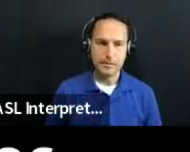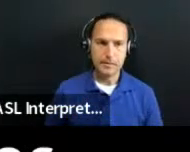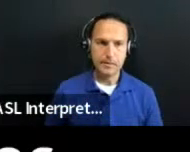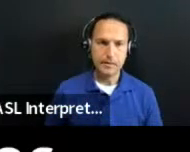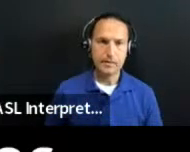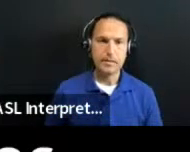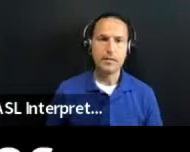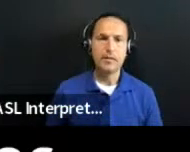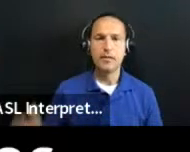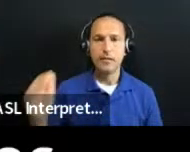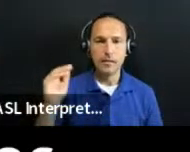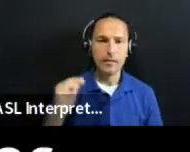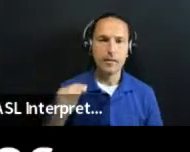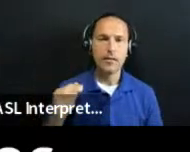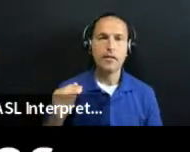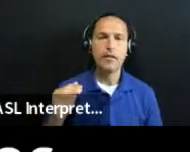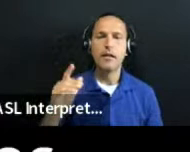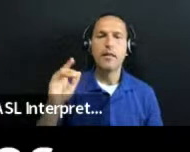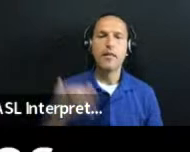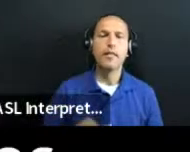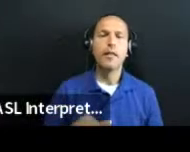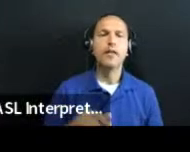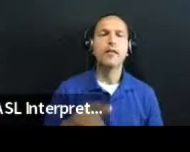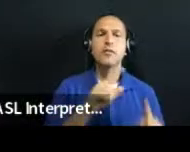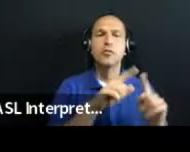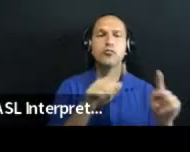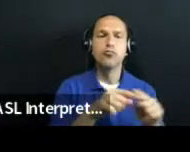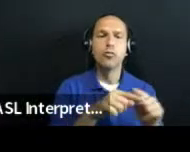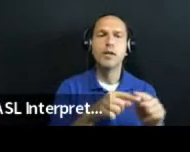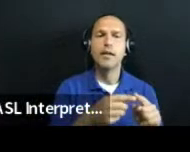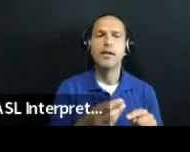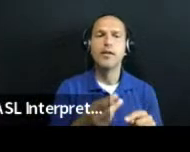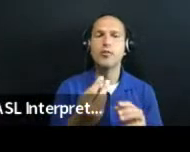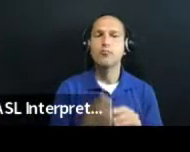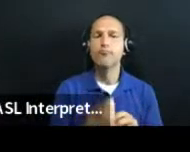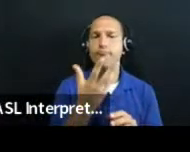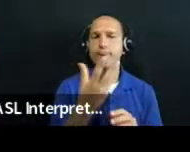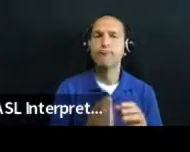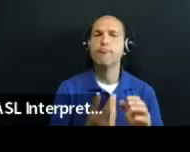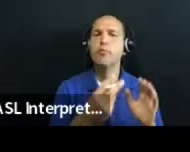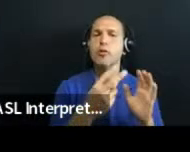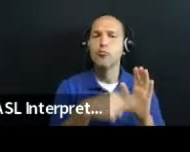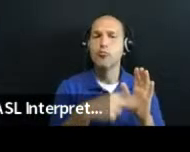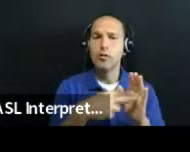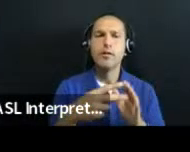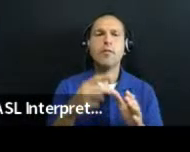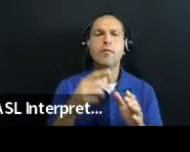And then moving screen reader and keyboard focus to the appropriate areas.